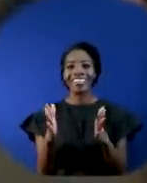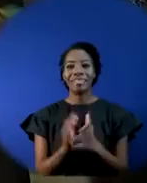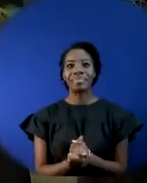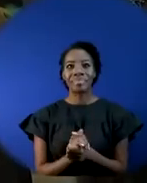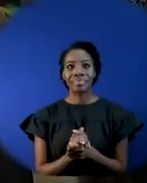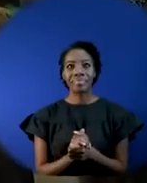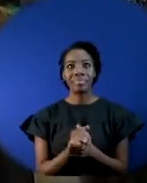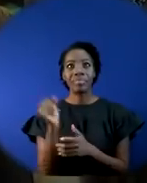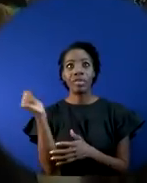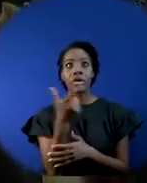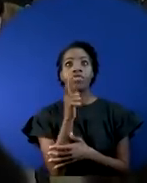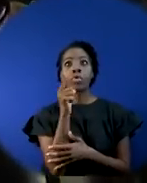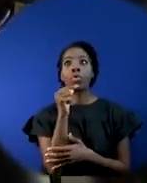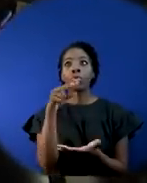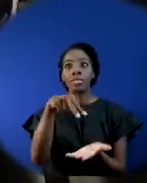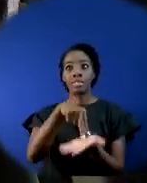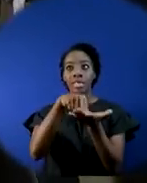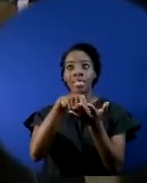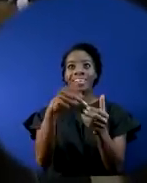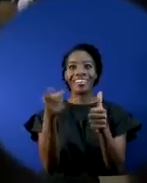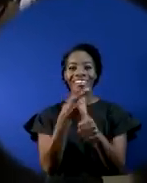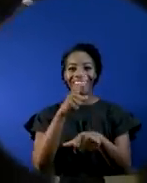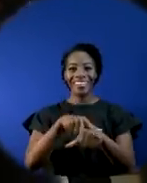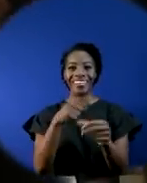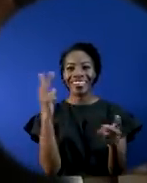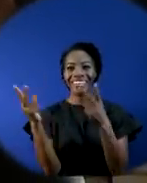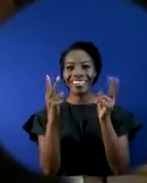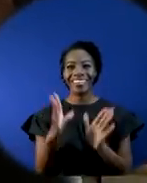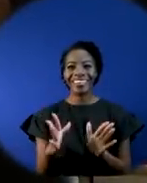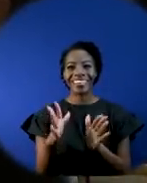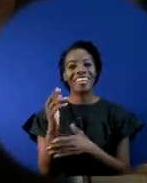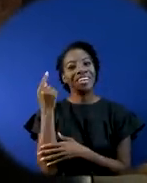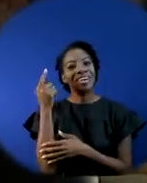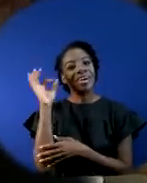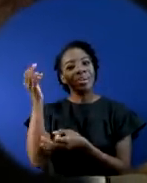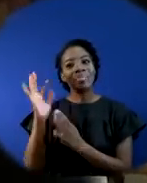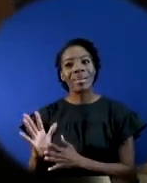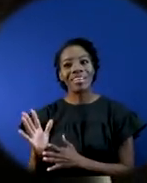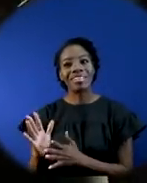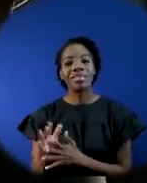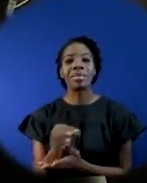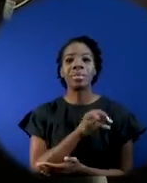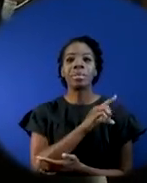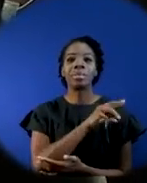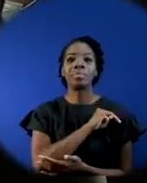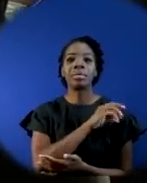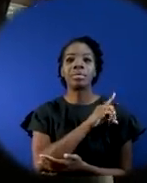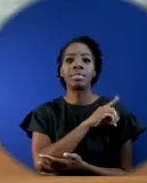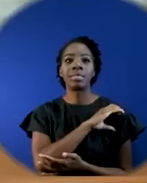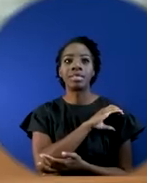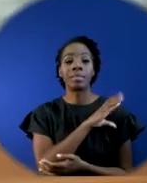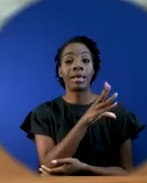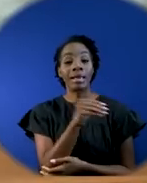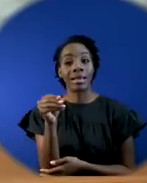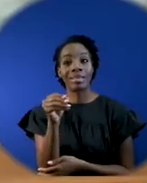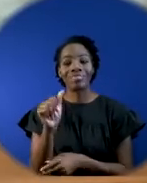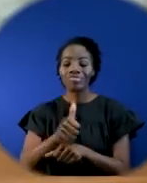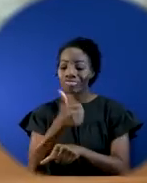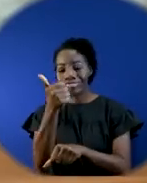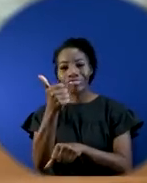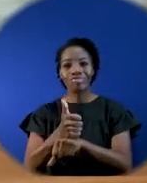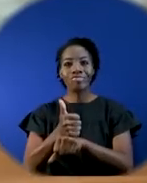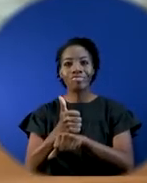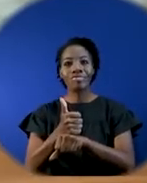To each of you who stands as first-time visitor, on behalf of our pastor, the Reverend Dr. Marcus D. Cosby, and our